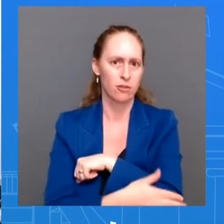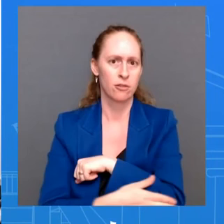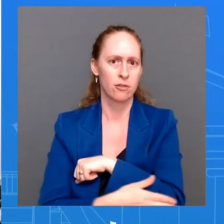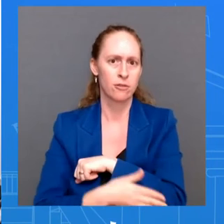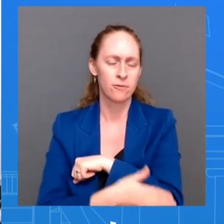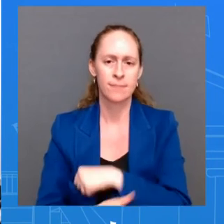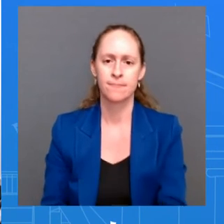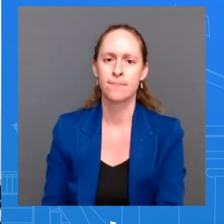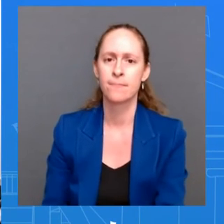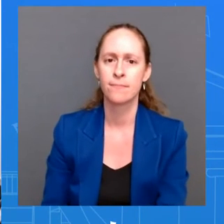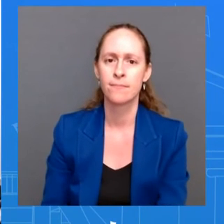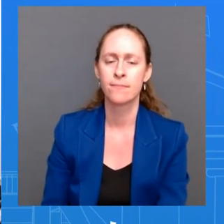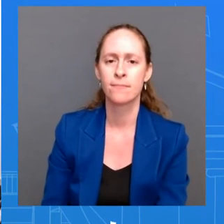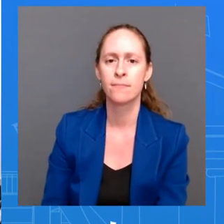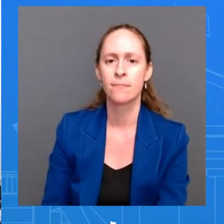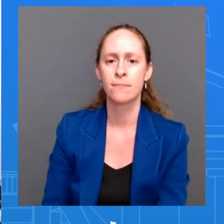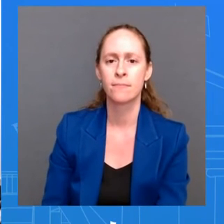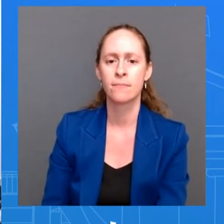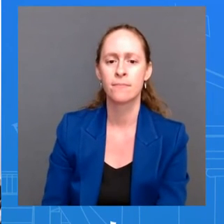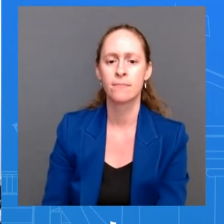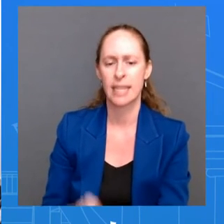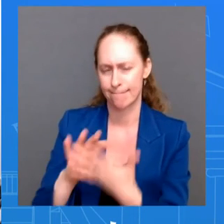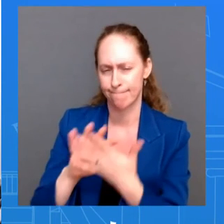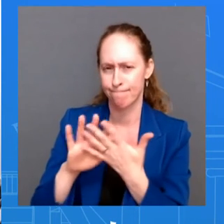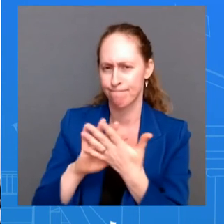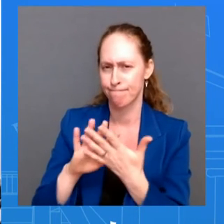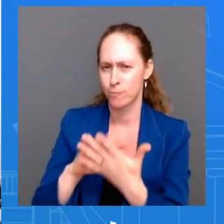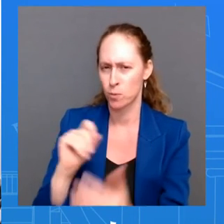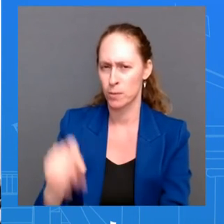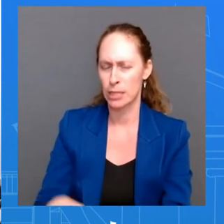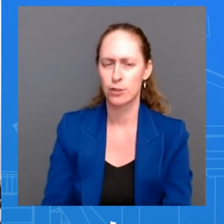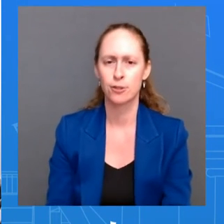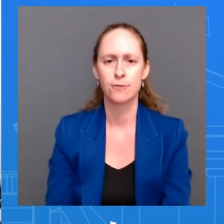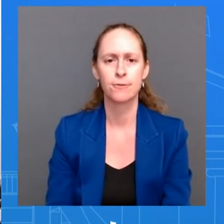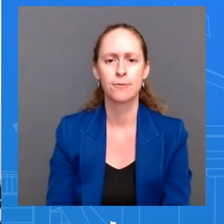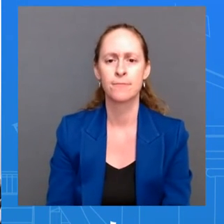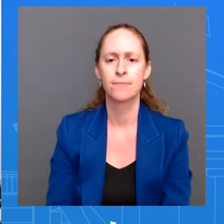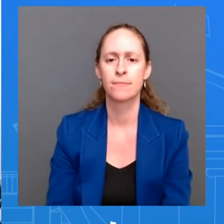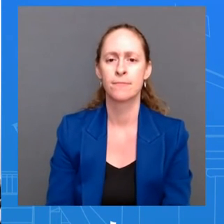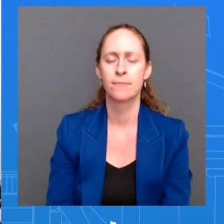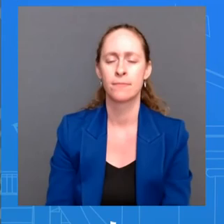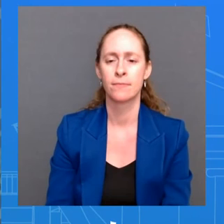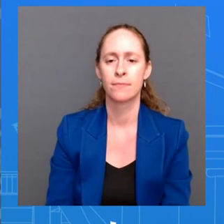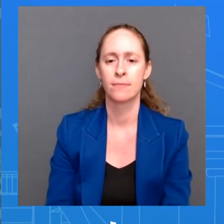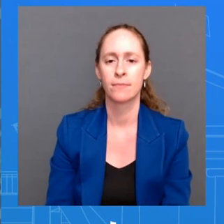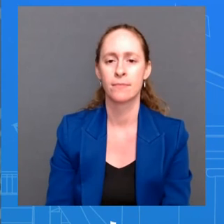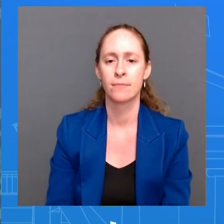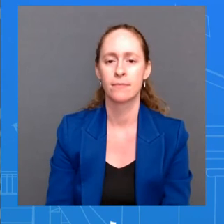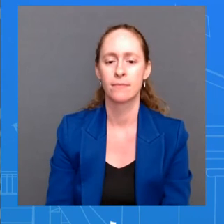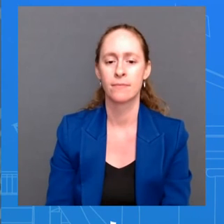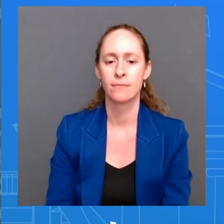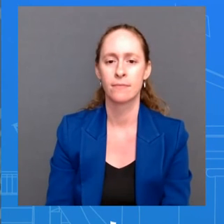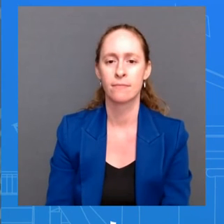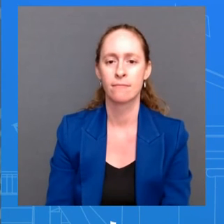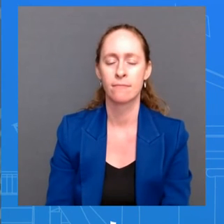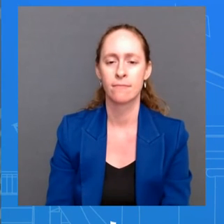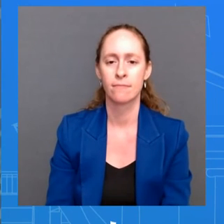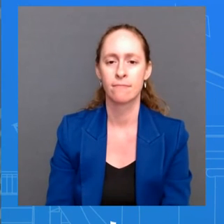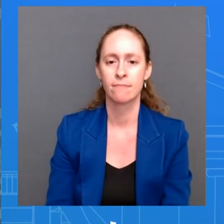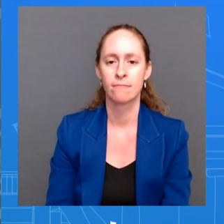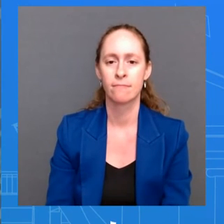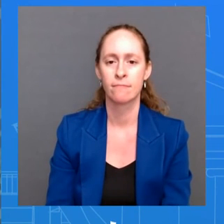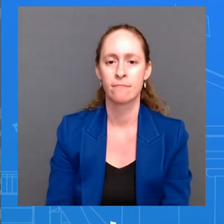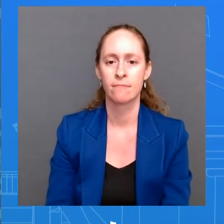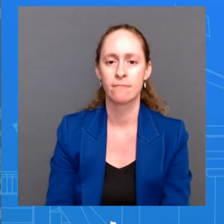President Ortega's regime. What is the president going to plan on next? So I need to check back with our team on that